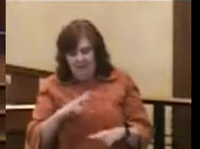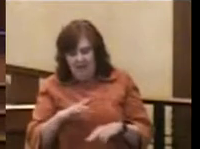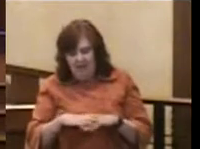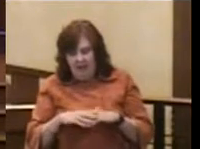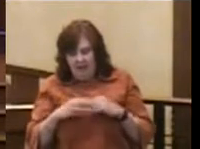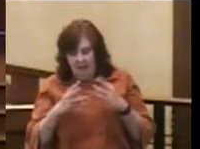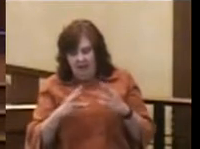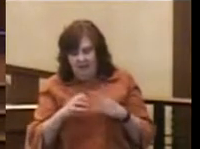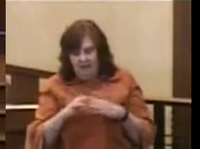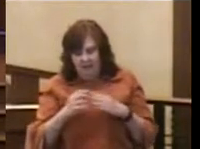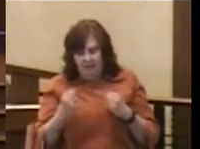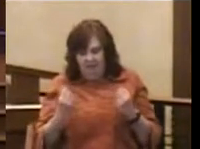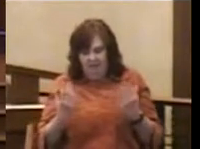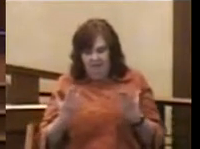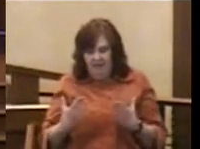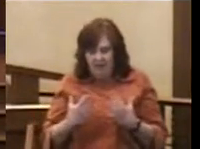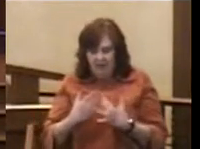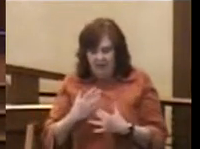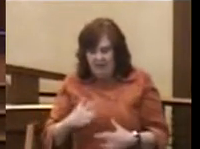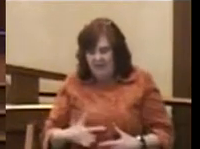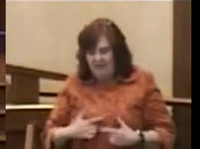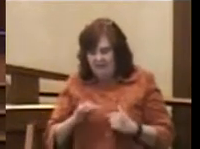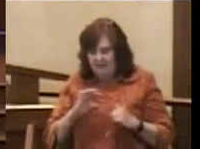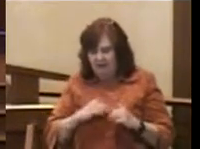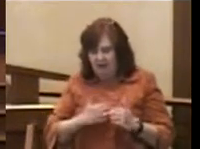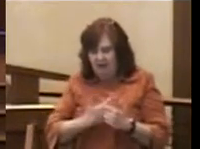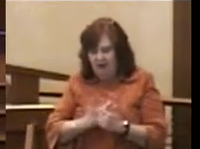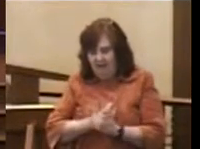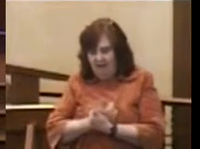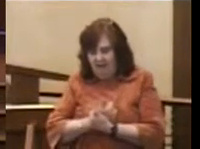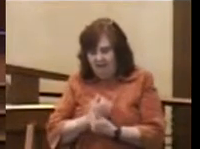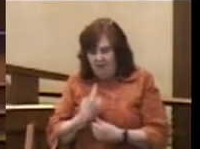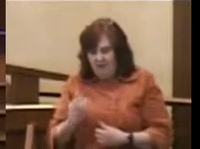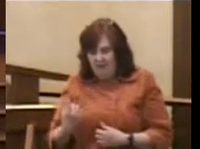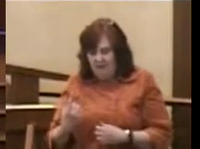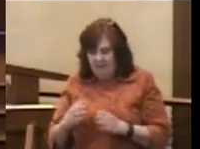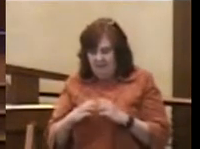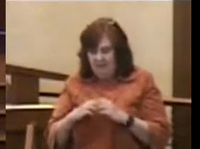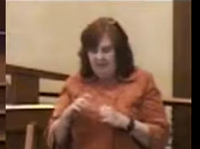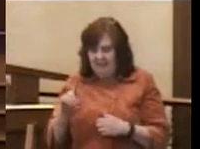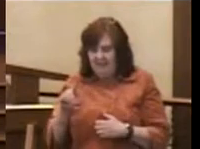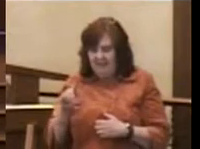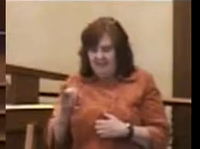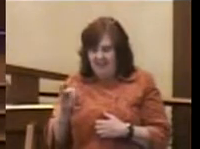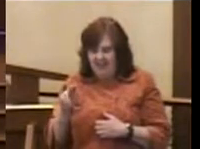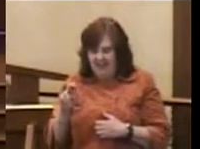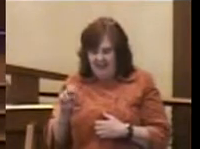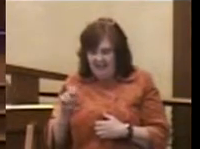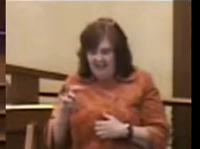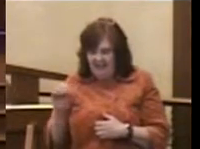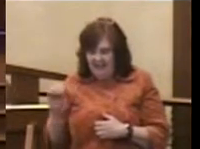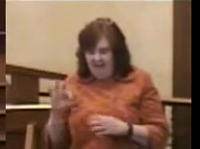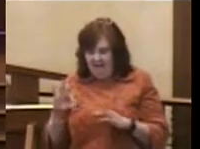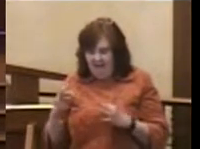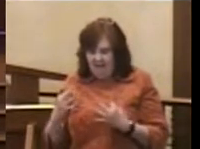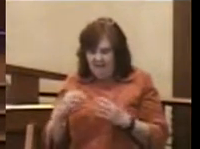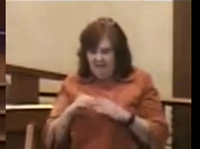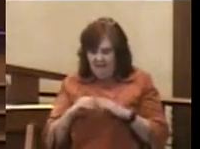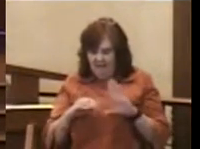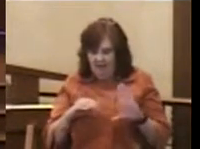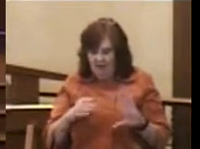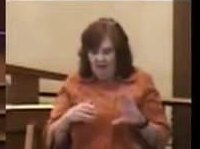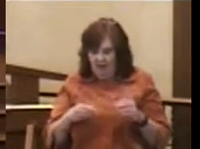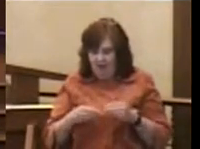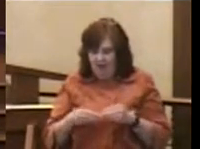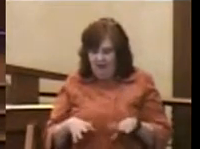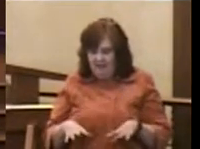the ways that you have provided through the lives of our loved ones. Be with Diane Willoughby and her family in their loss, and be with